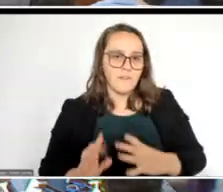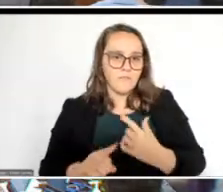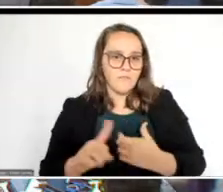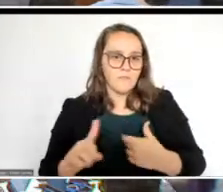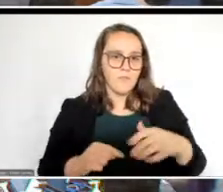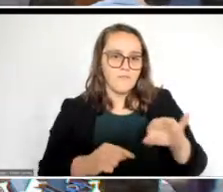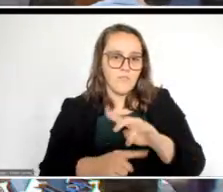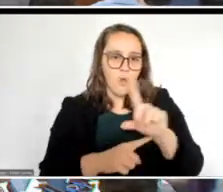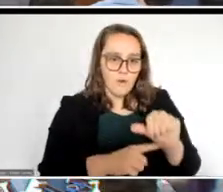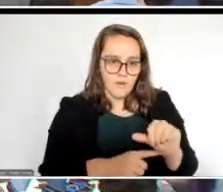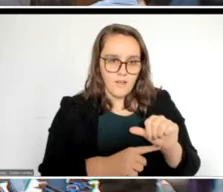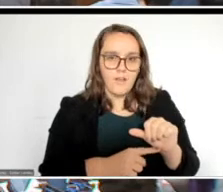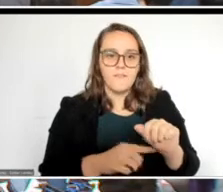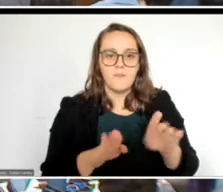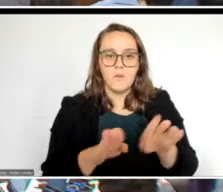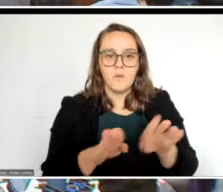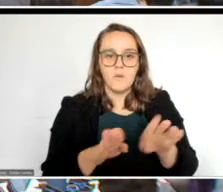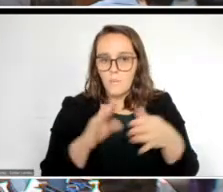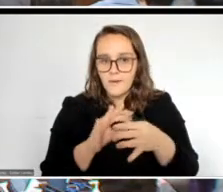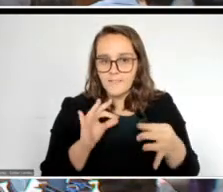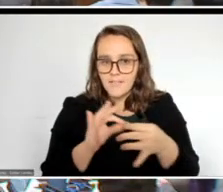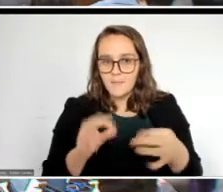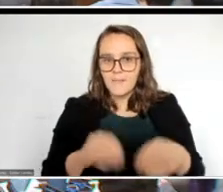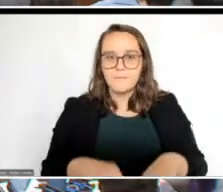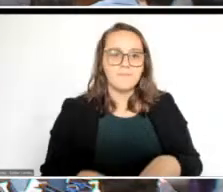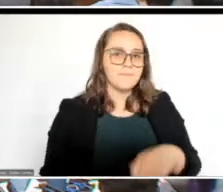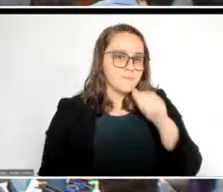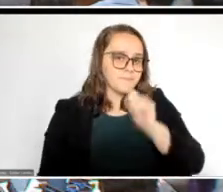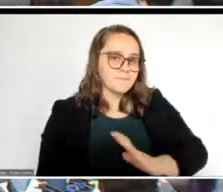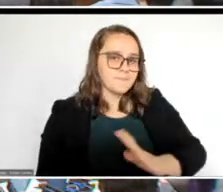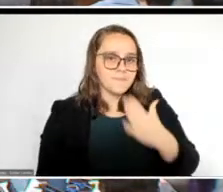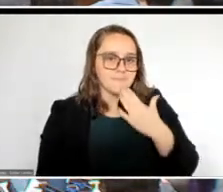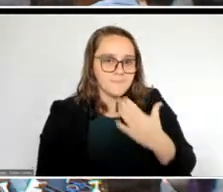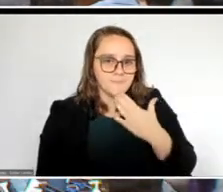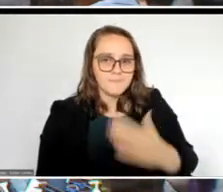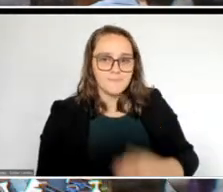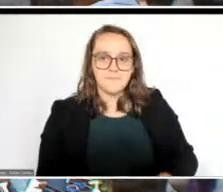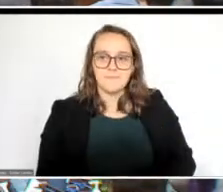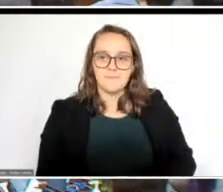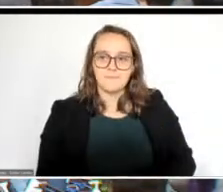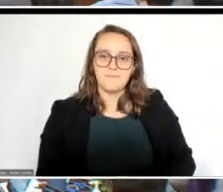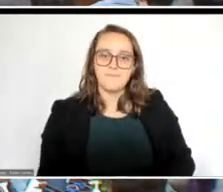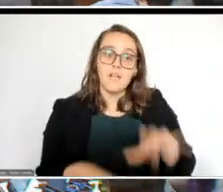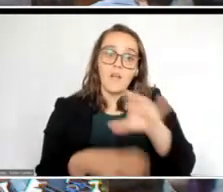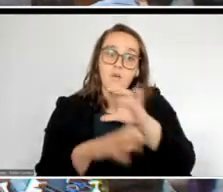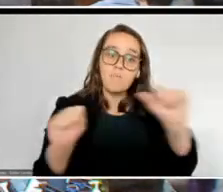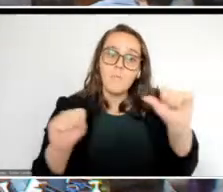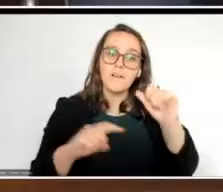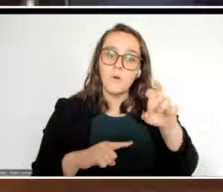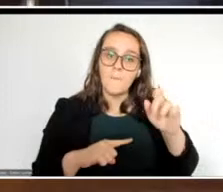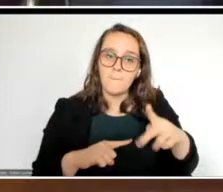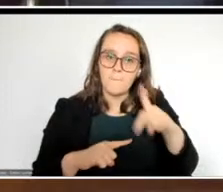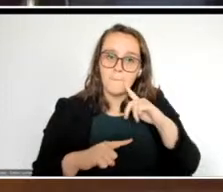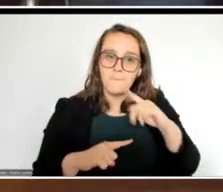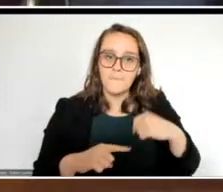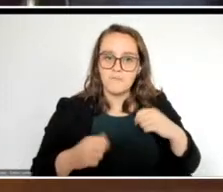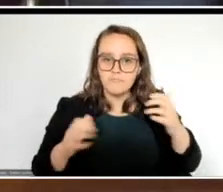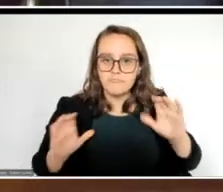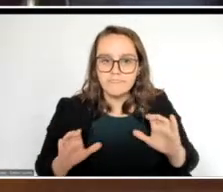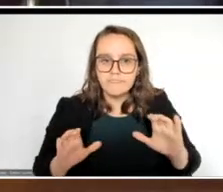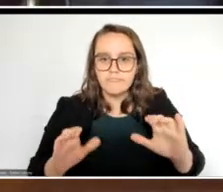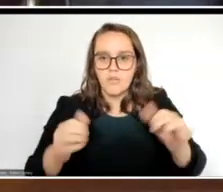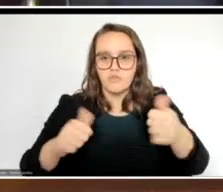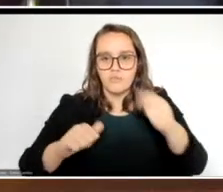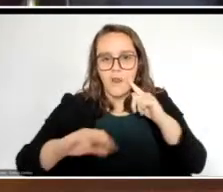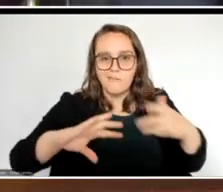statement. Thank you, Mr. Chairman. President Trump's efforts to unlawfully overturn the results of the 2020 election were